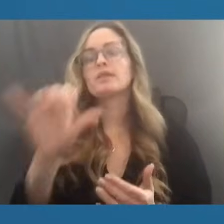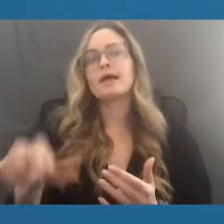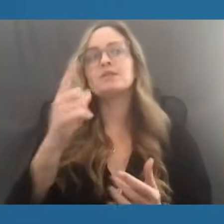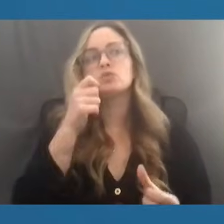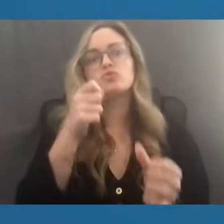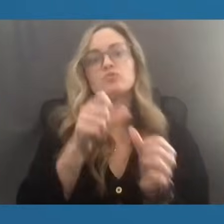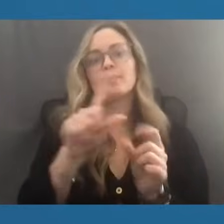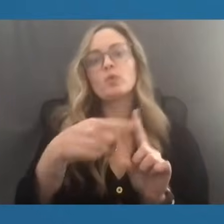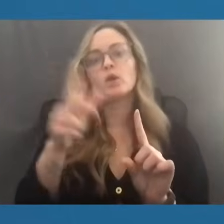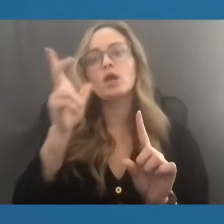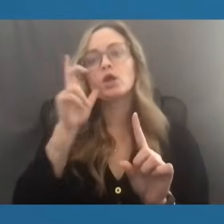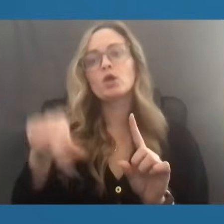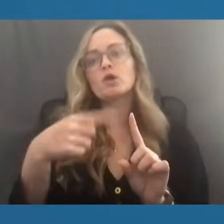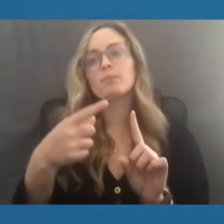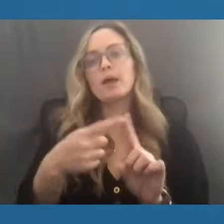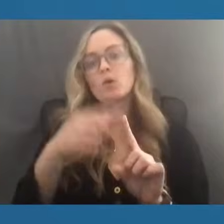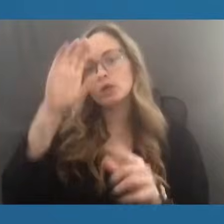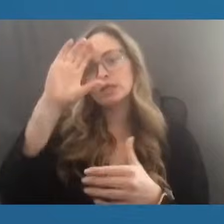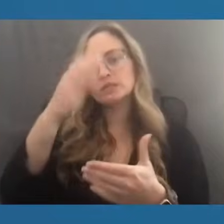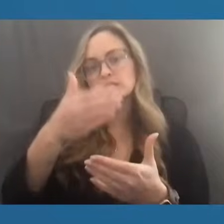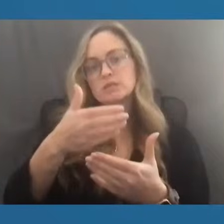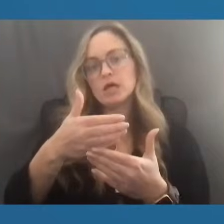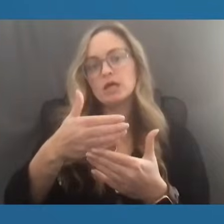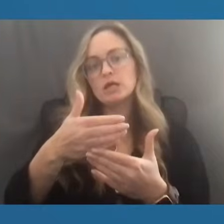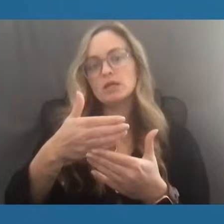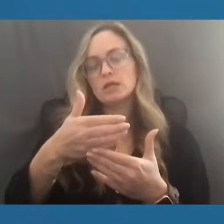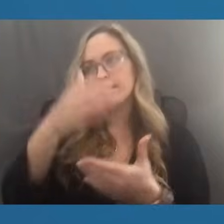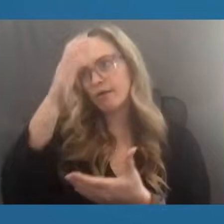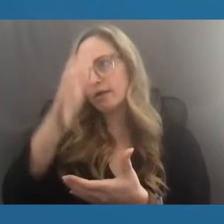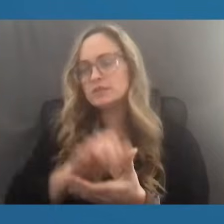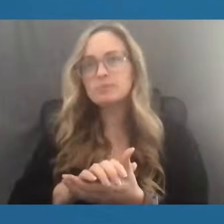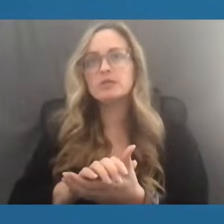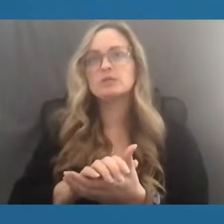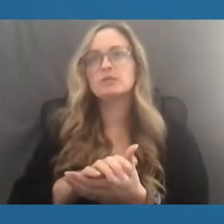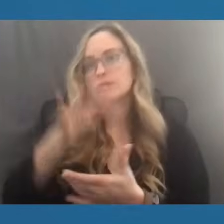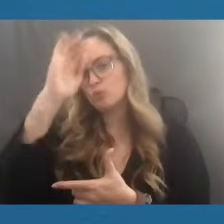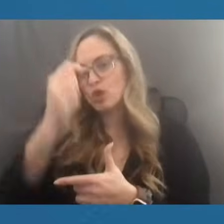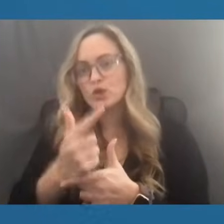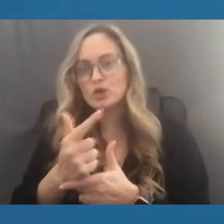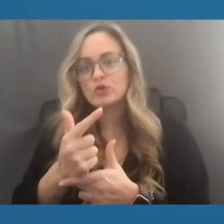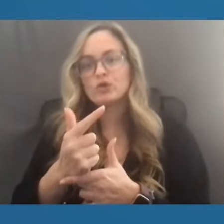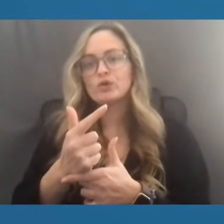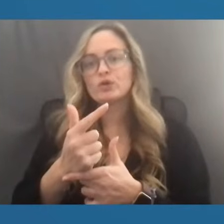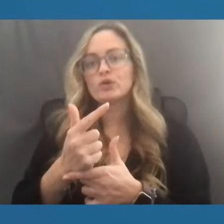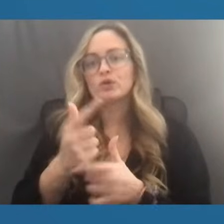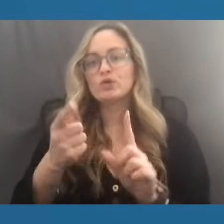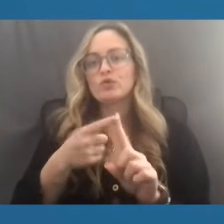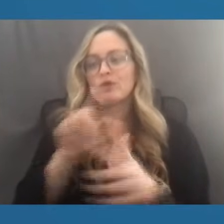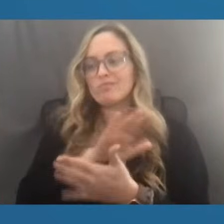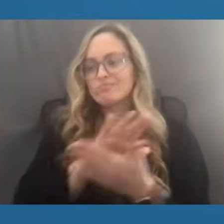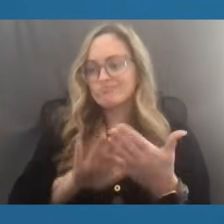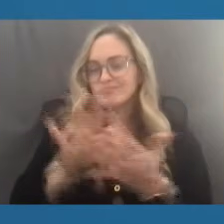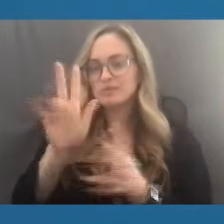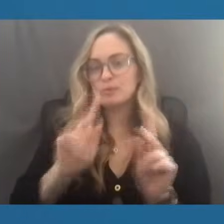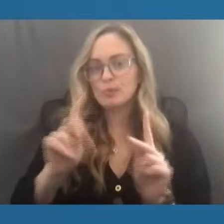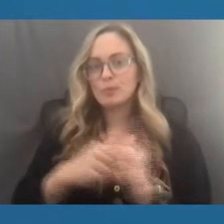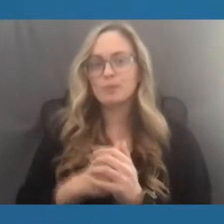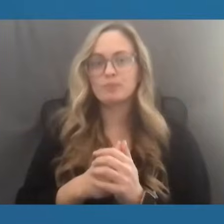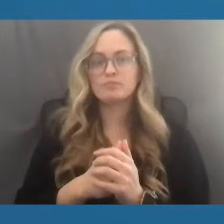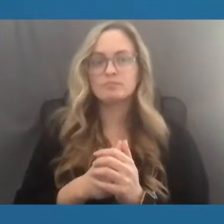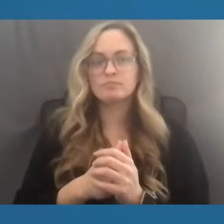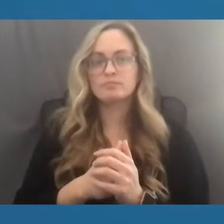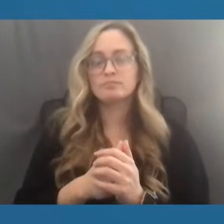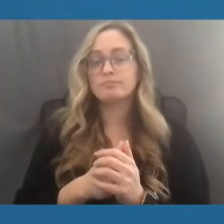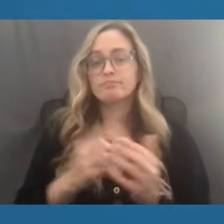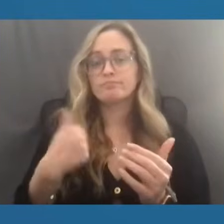I heard about a son, husbands, brother, from these great champions. So none of us